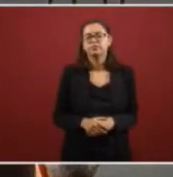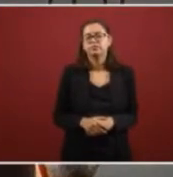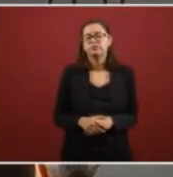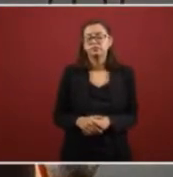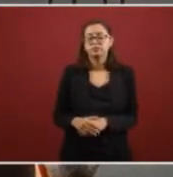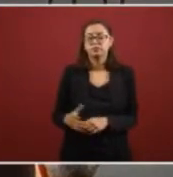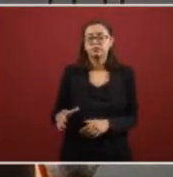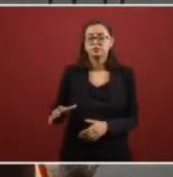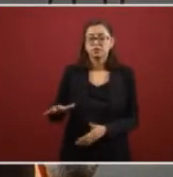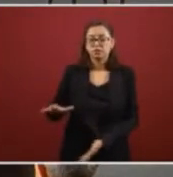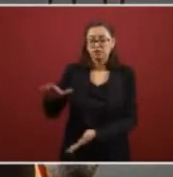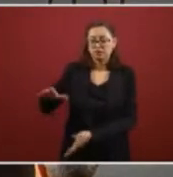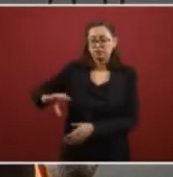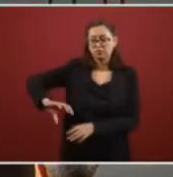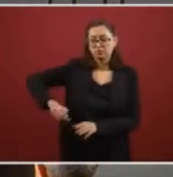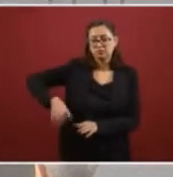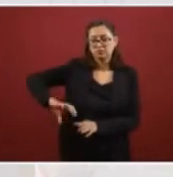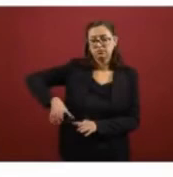are.